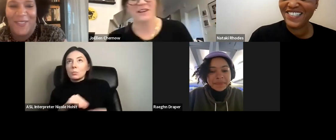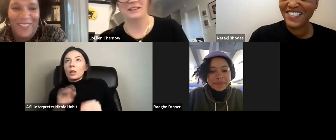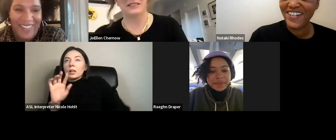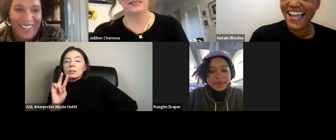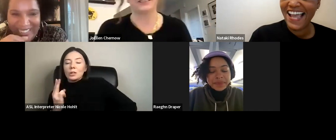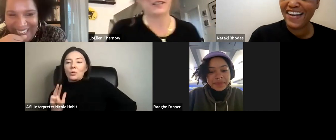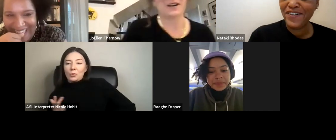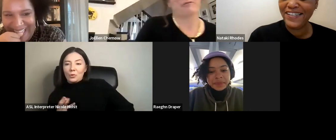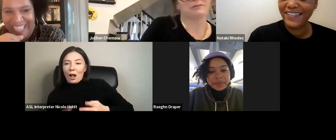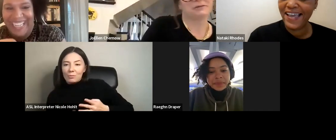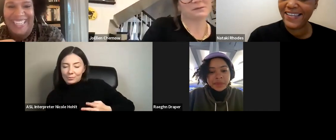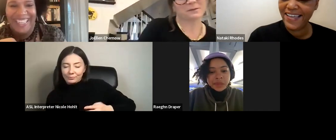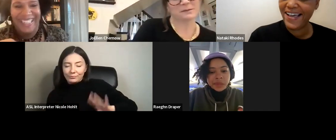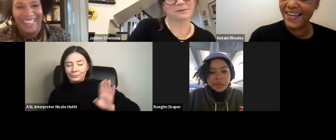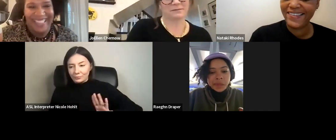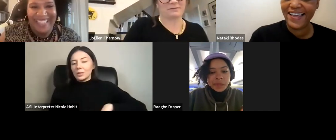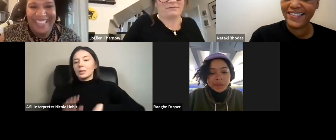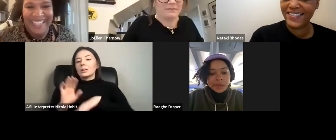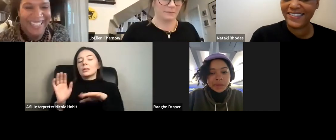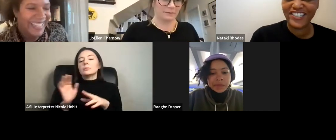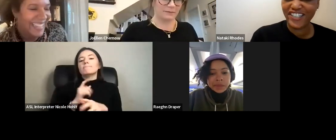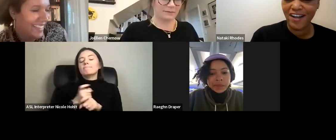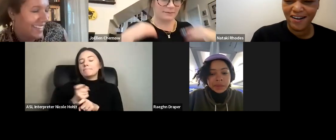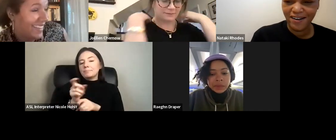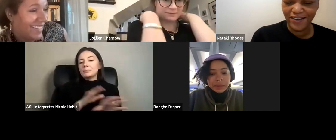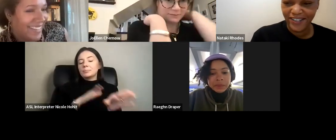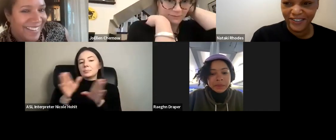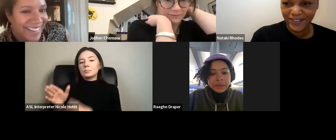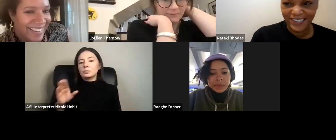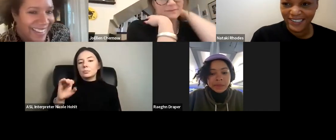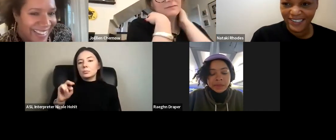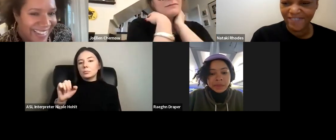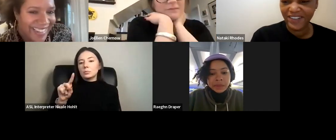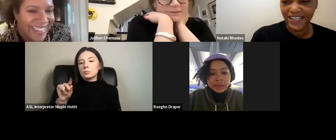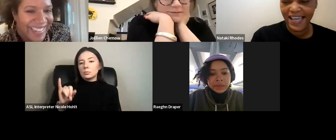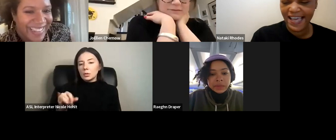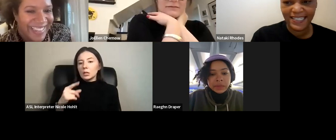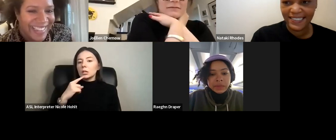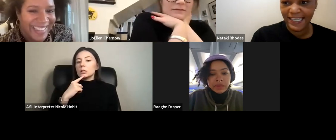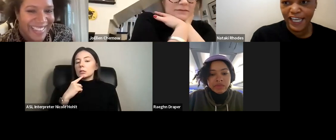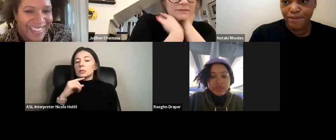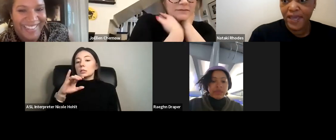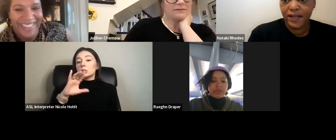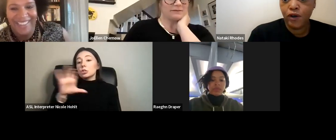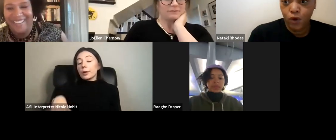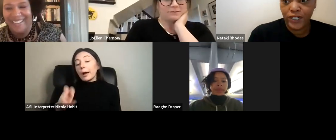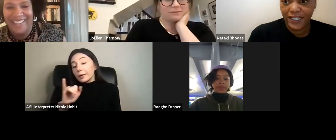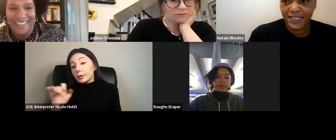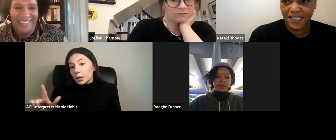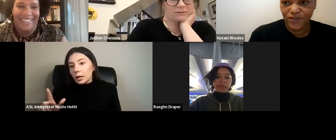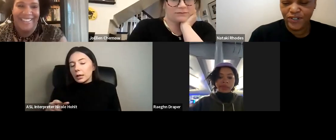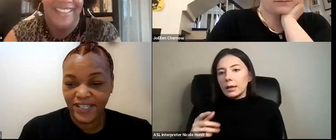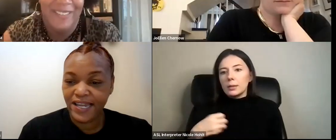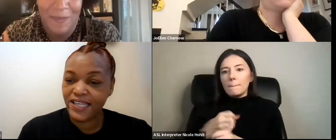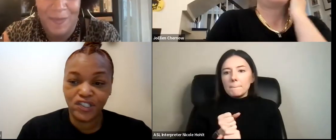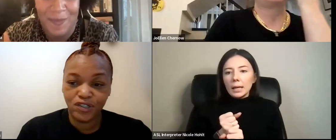And I just want to add on that, yeah, that's Chicago, Illinois definitely has made an